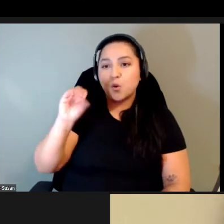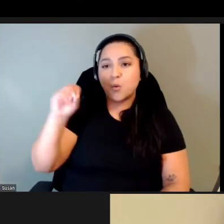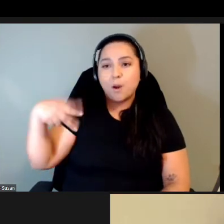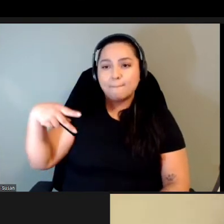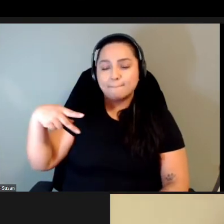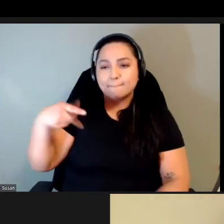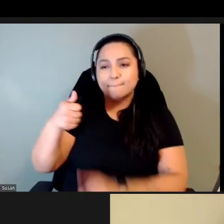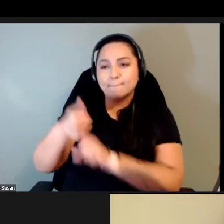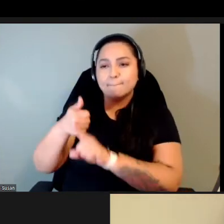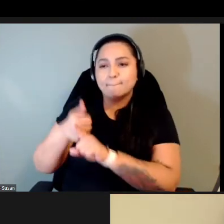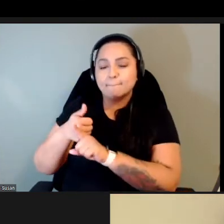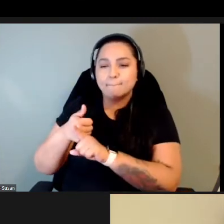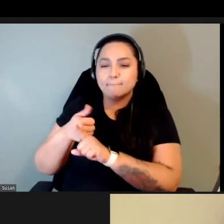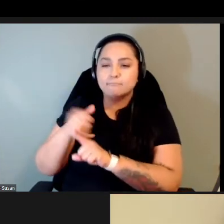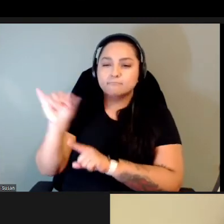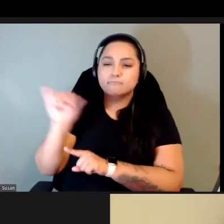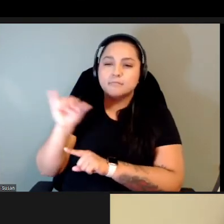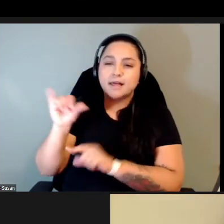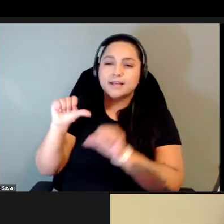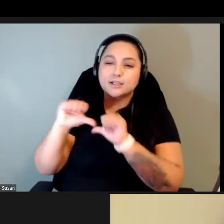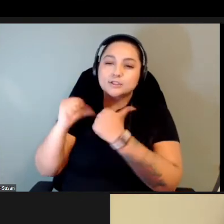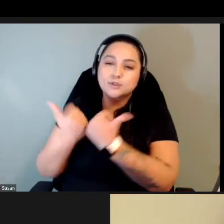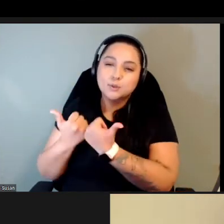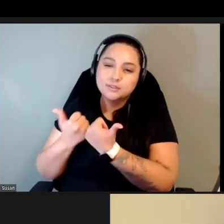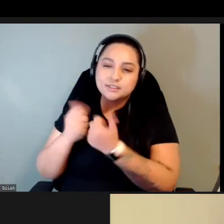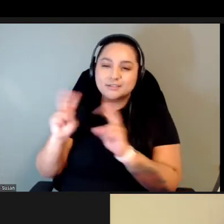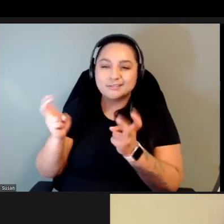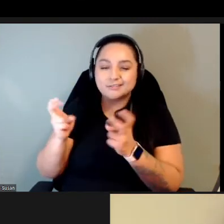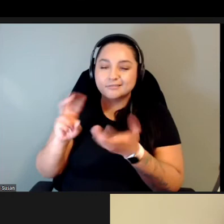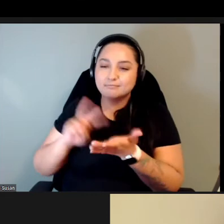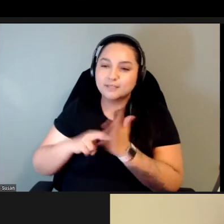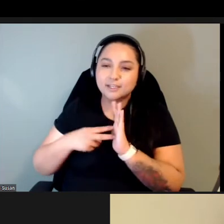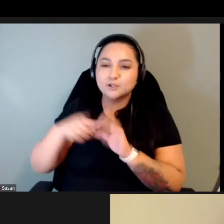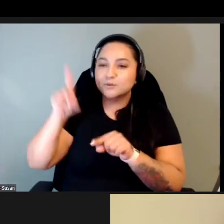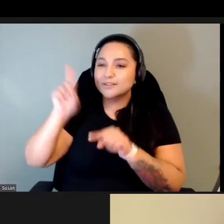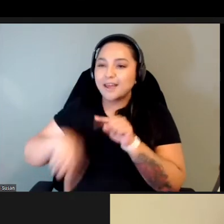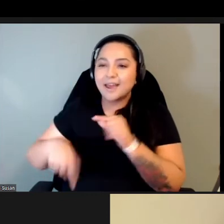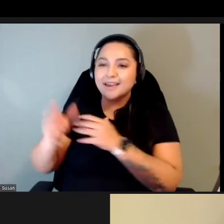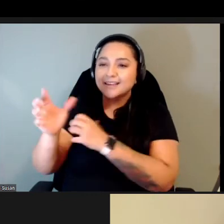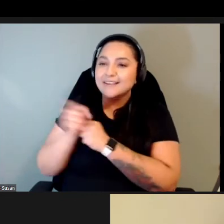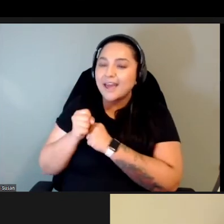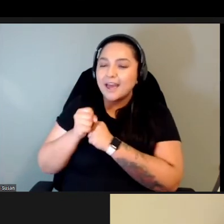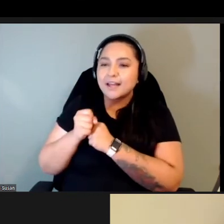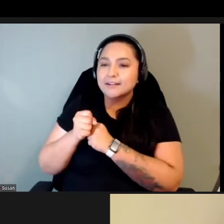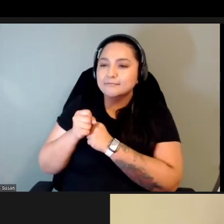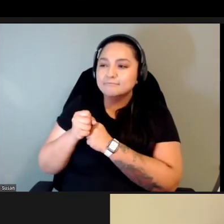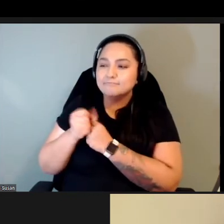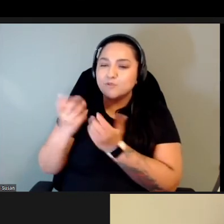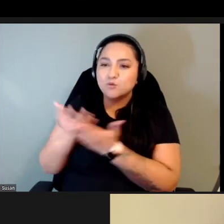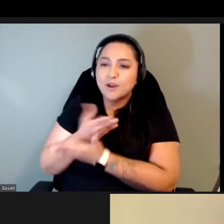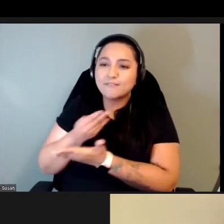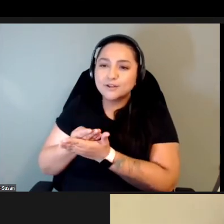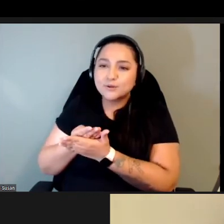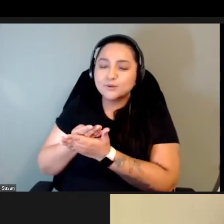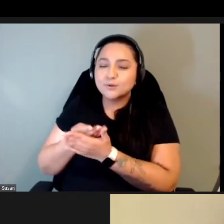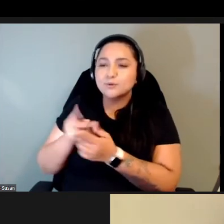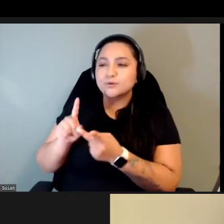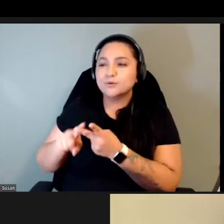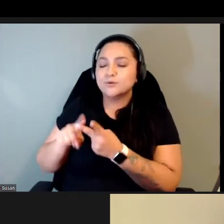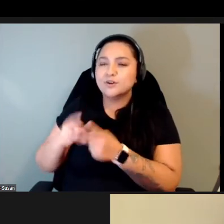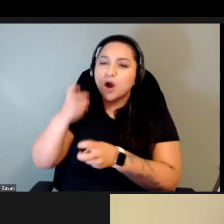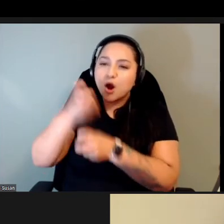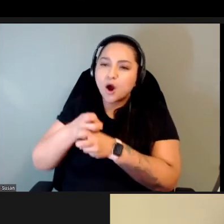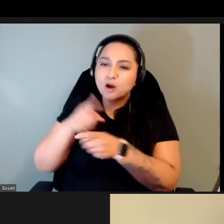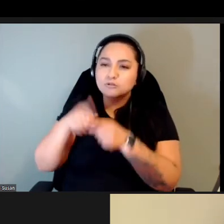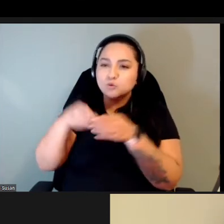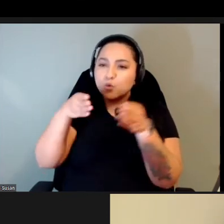where you cannot get revenue, or that it's very difficult to get organized, or very difficult to